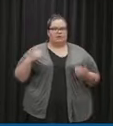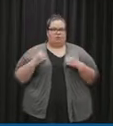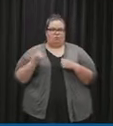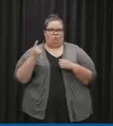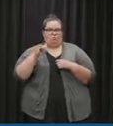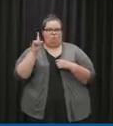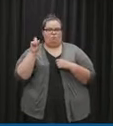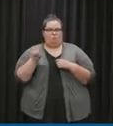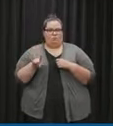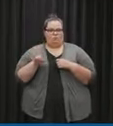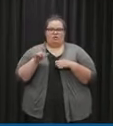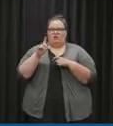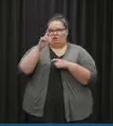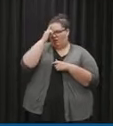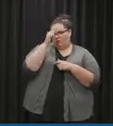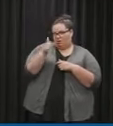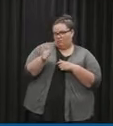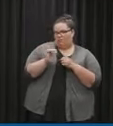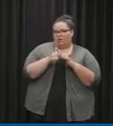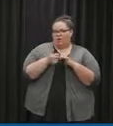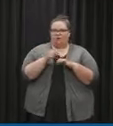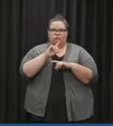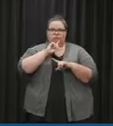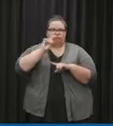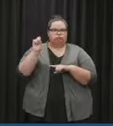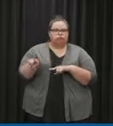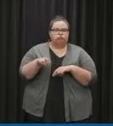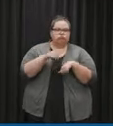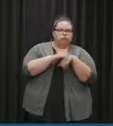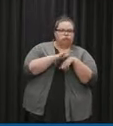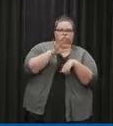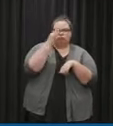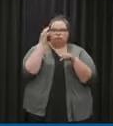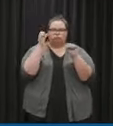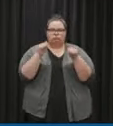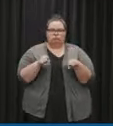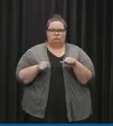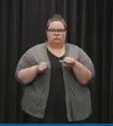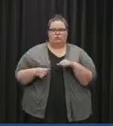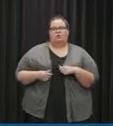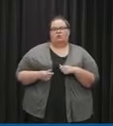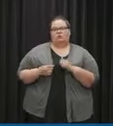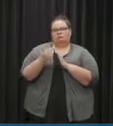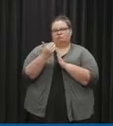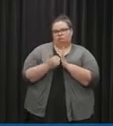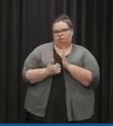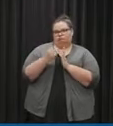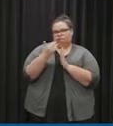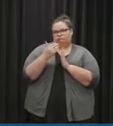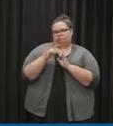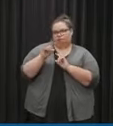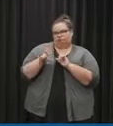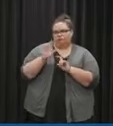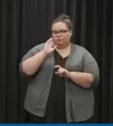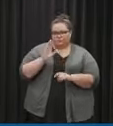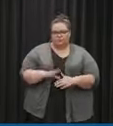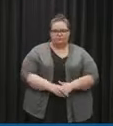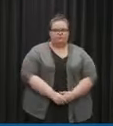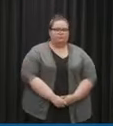question in the language of your choice. Is that all right? Let's see the okay. We will now proceed with media questions. You can